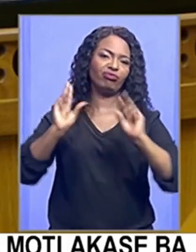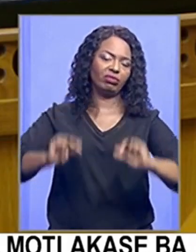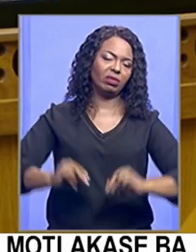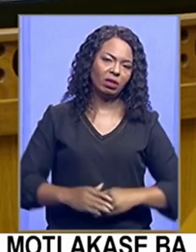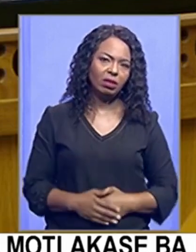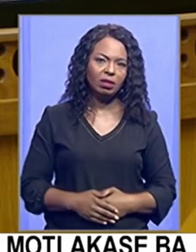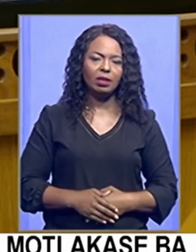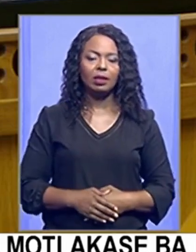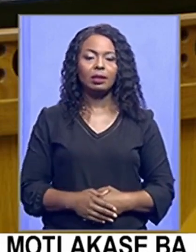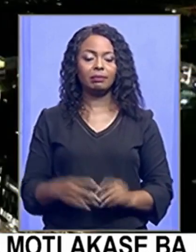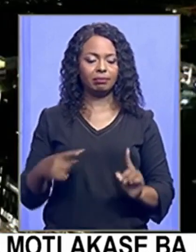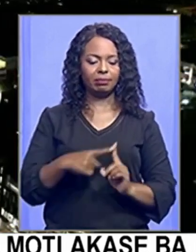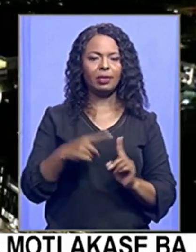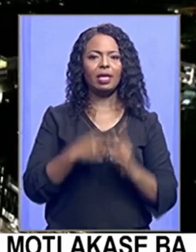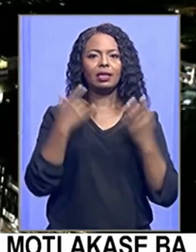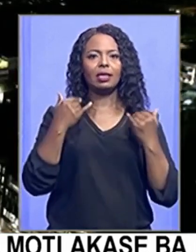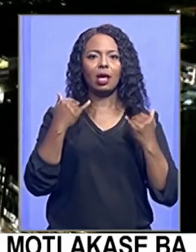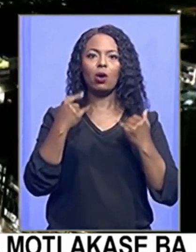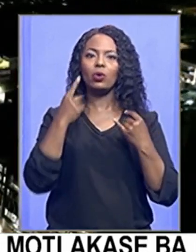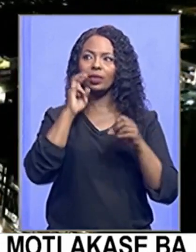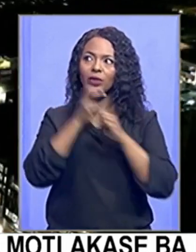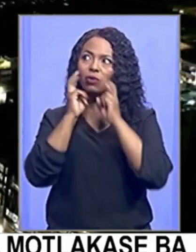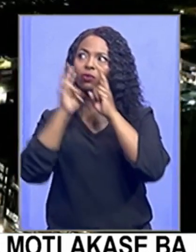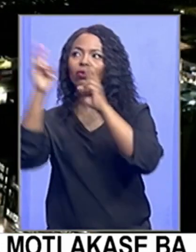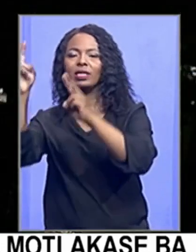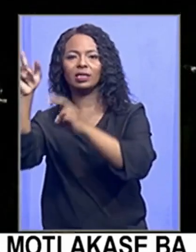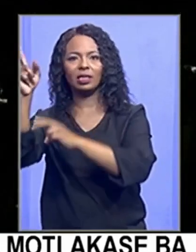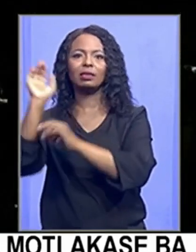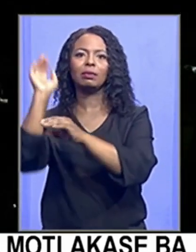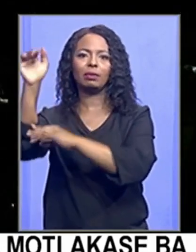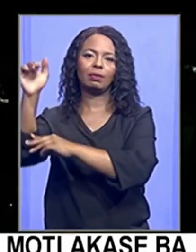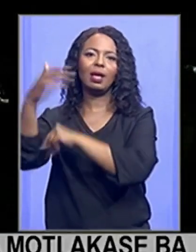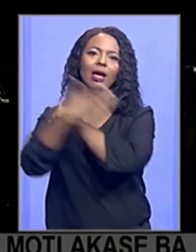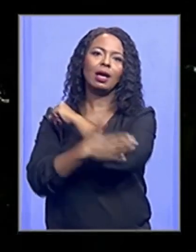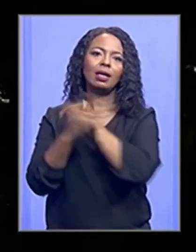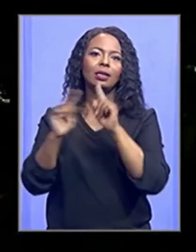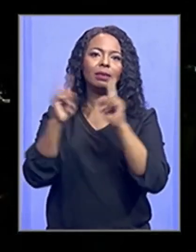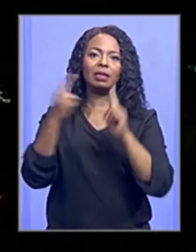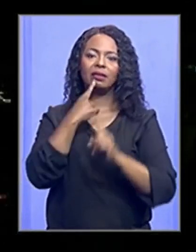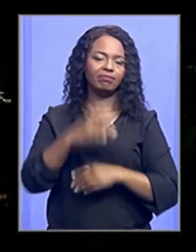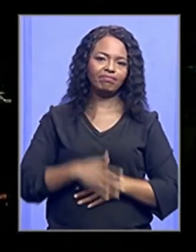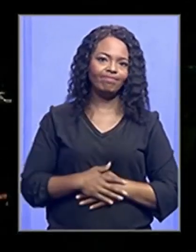la hae ho ya sebokeng sa moruo wa lefatshe Davos ho shebana le mathata ana a aparetseng naha.